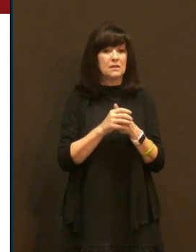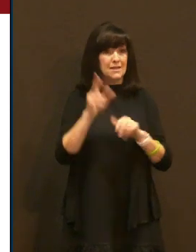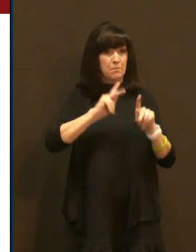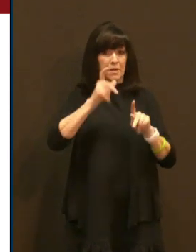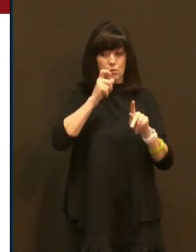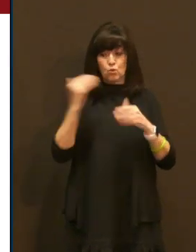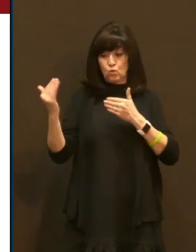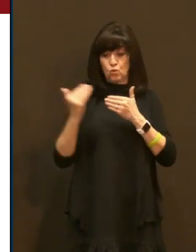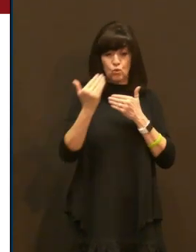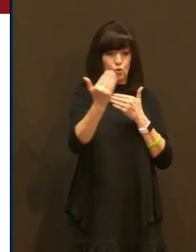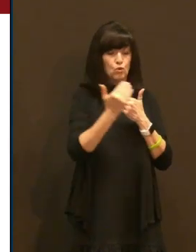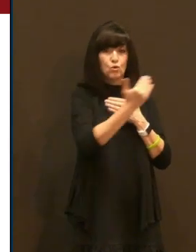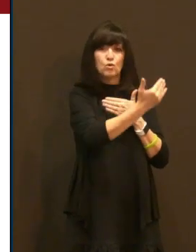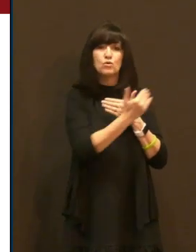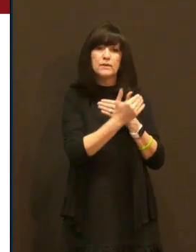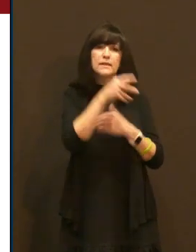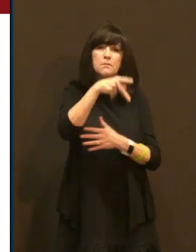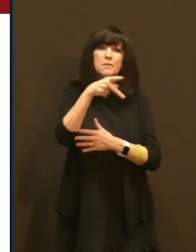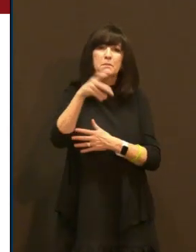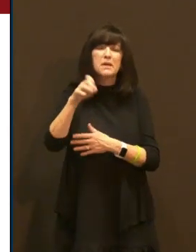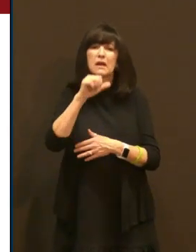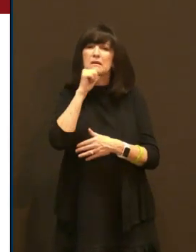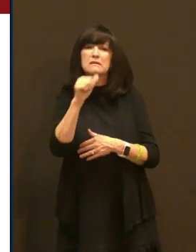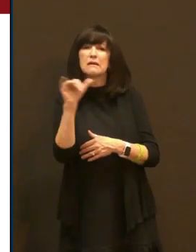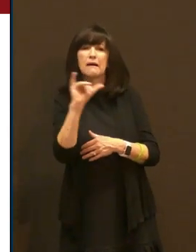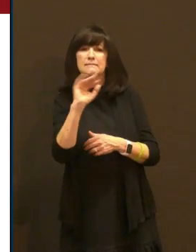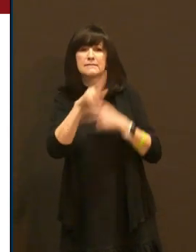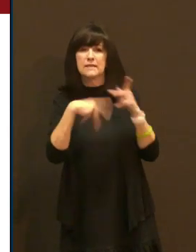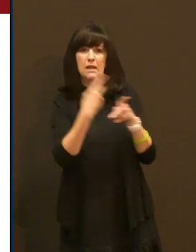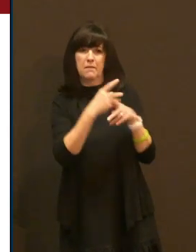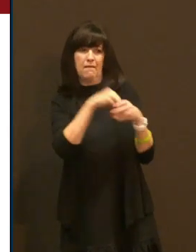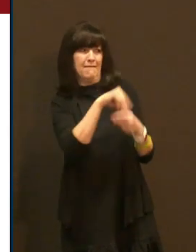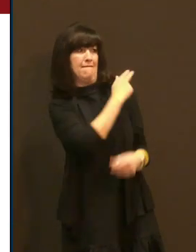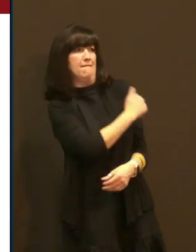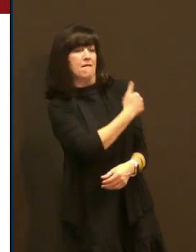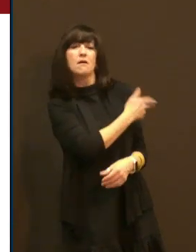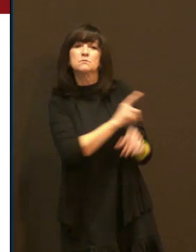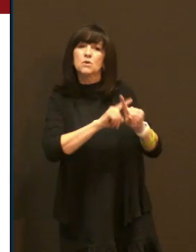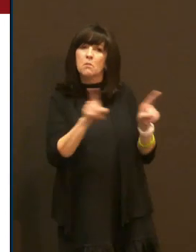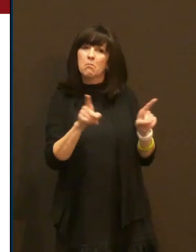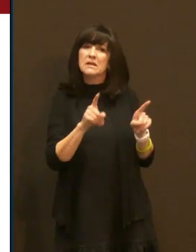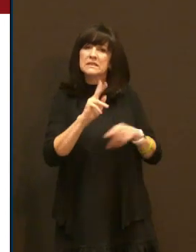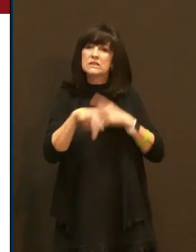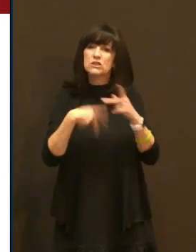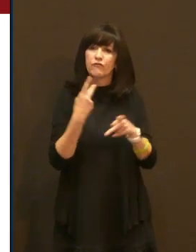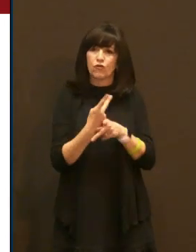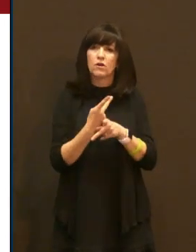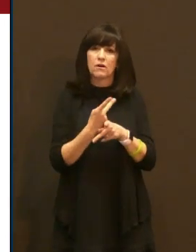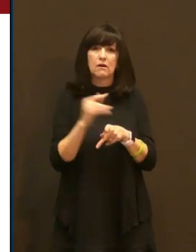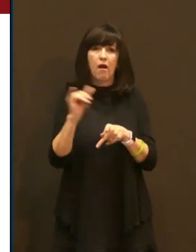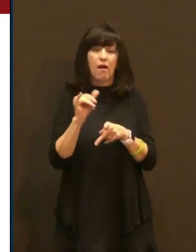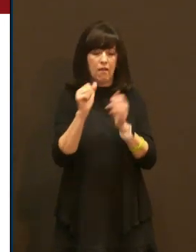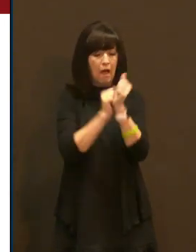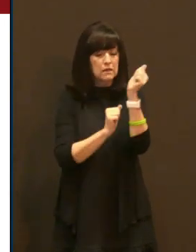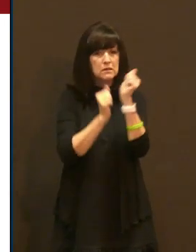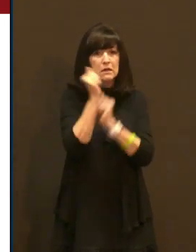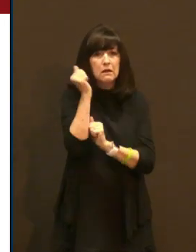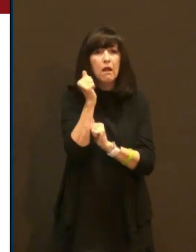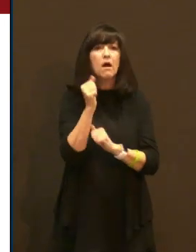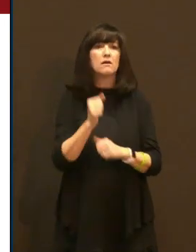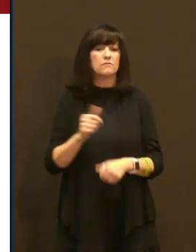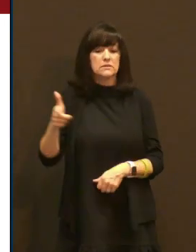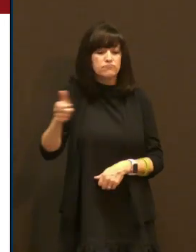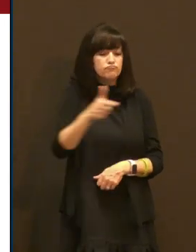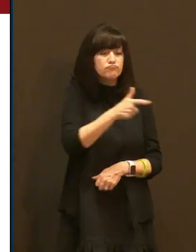others. PPE, not the medical grade personal protective equipment, but maybe food grade gloves or cleaning supplies,